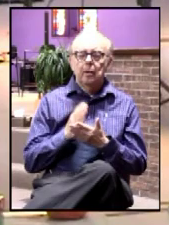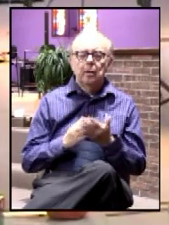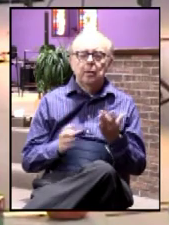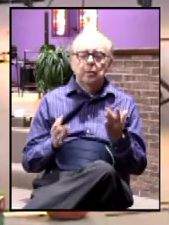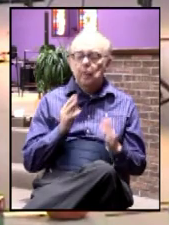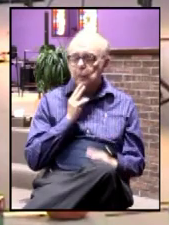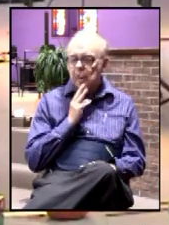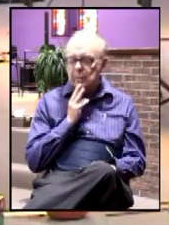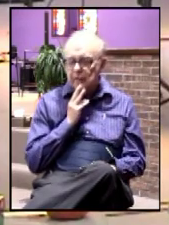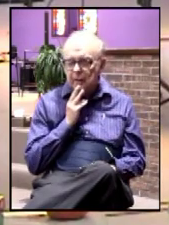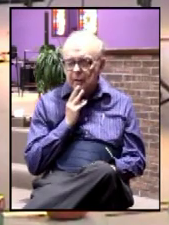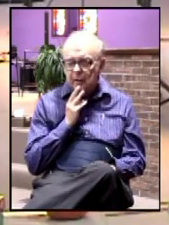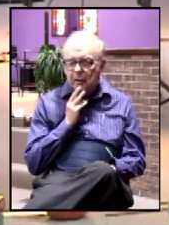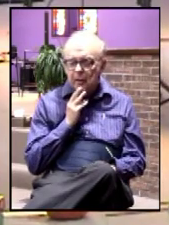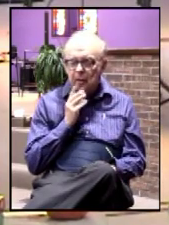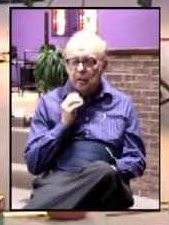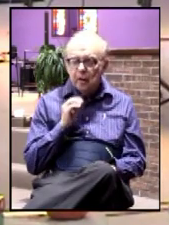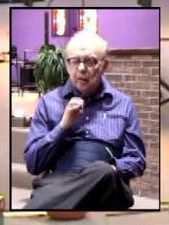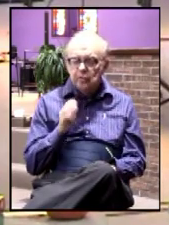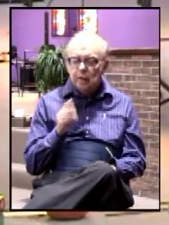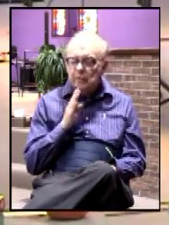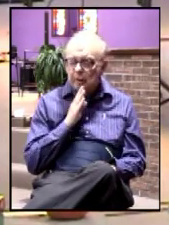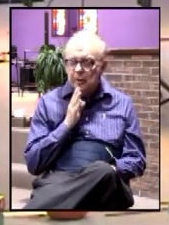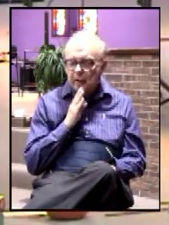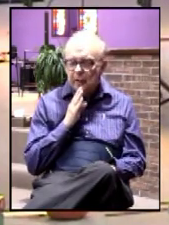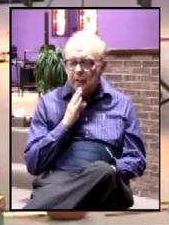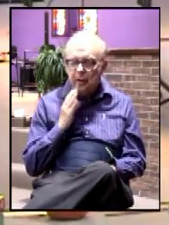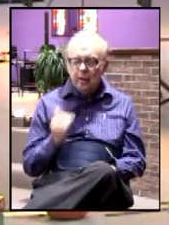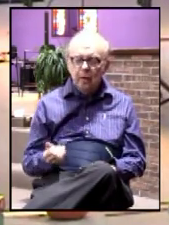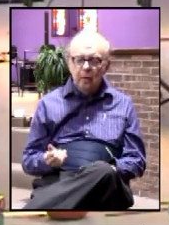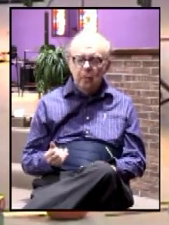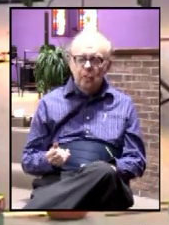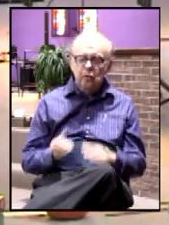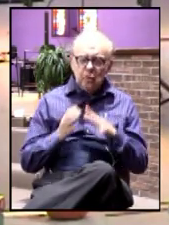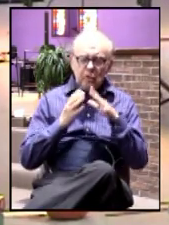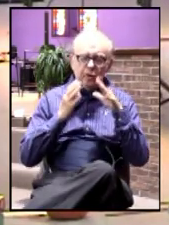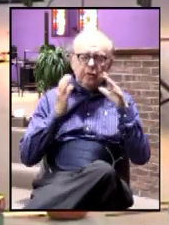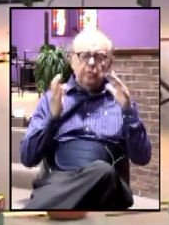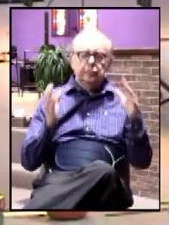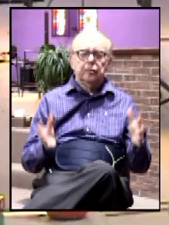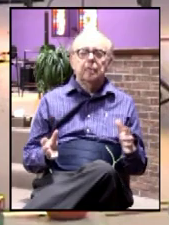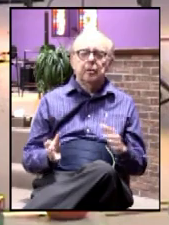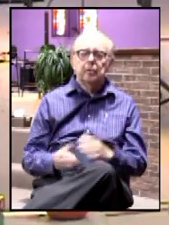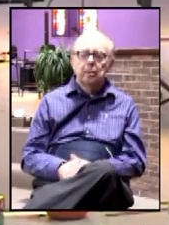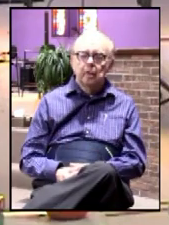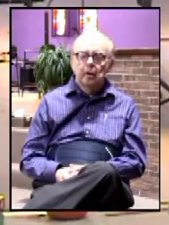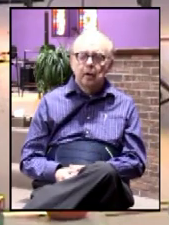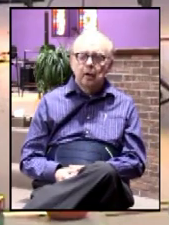piece of water or drop of water. It's now a huge